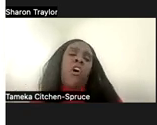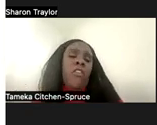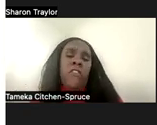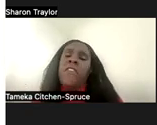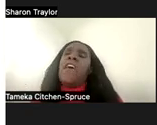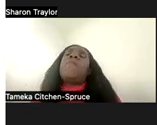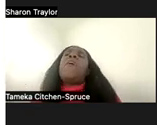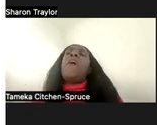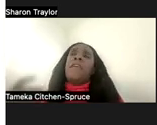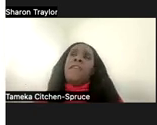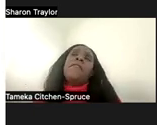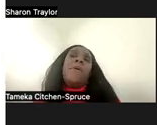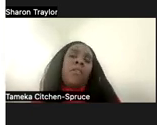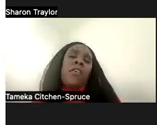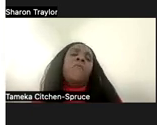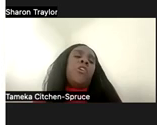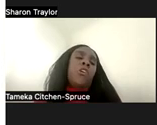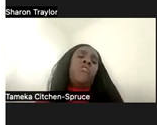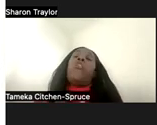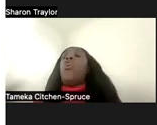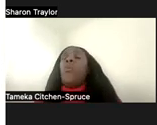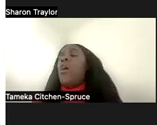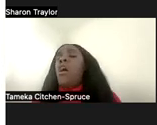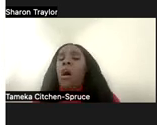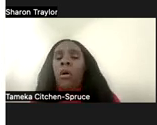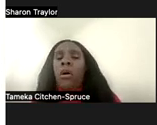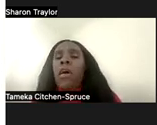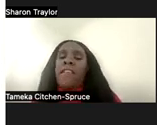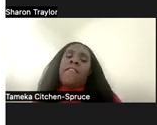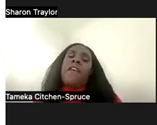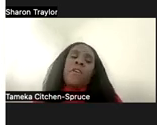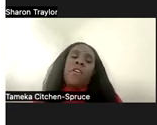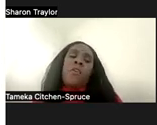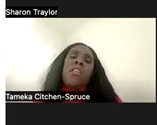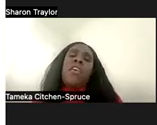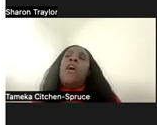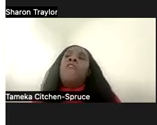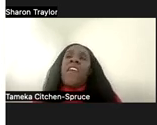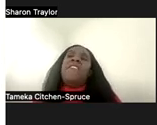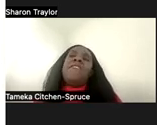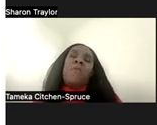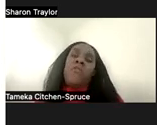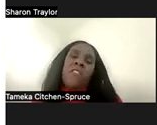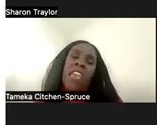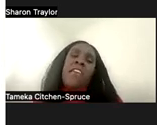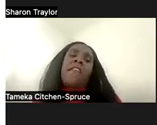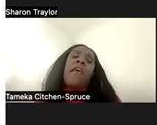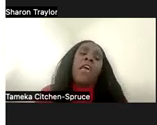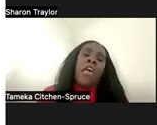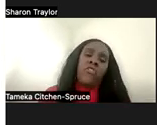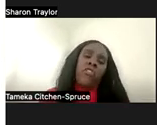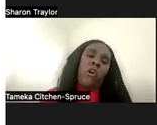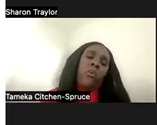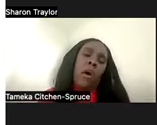say, so it's all different types of disabilities because we all, as disabled community, face similar